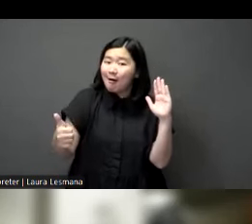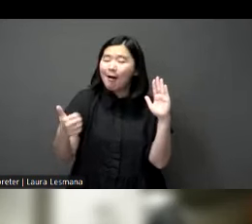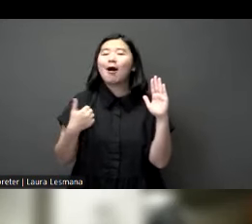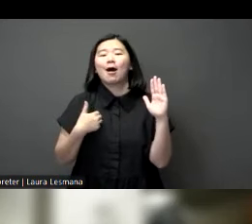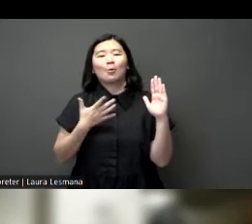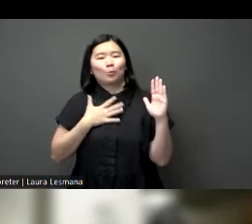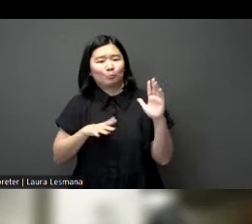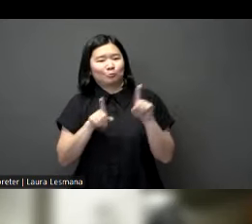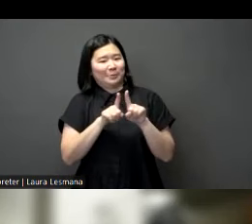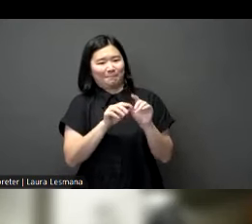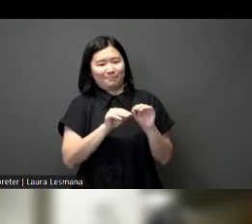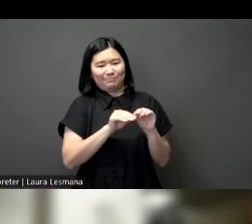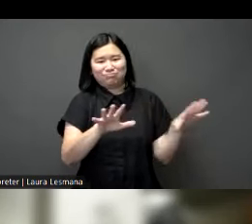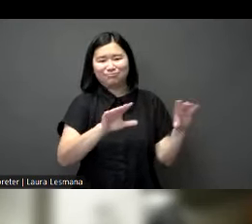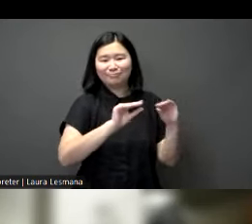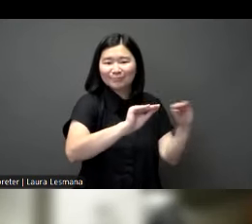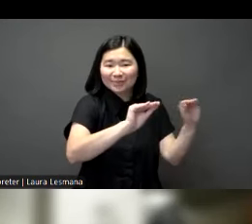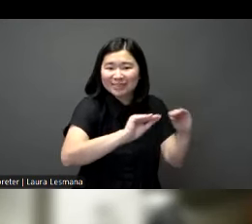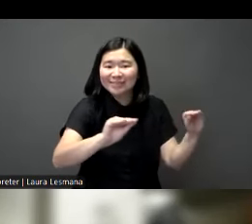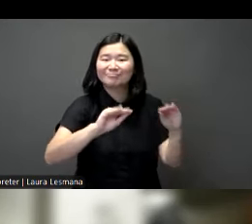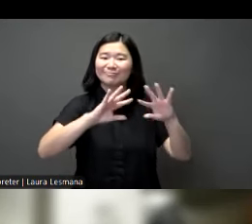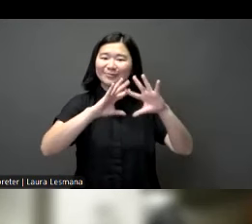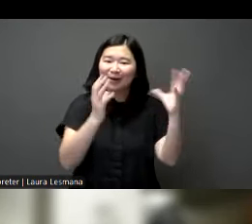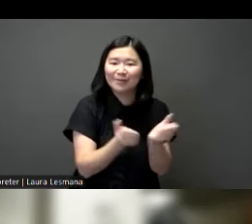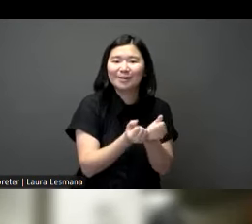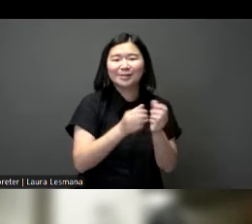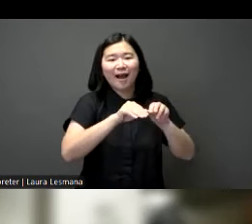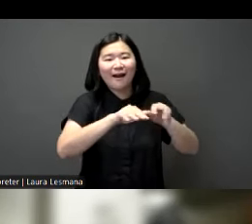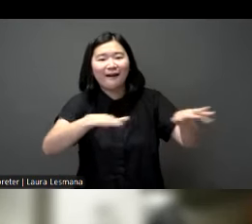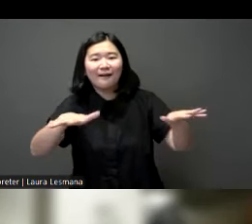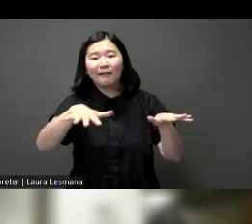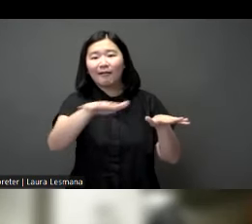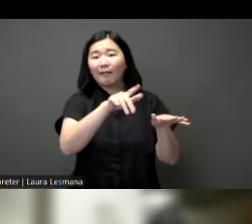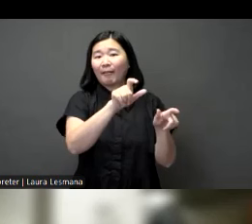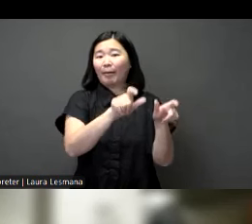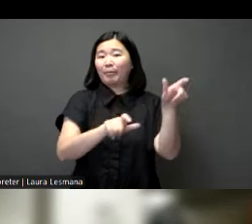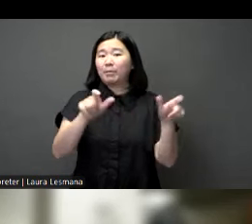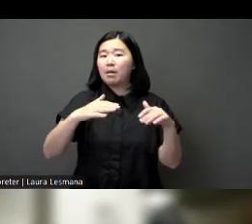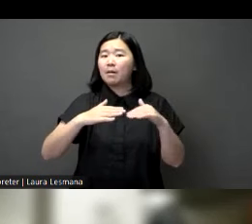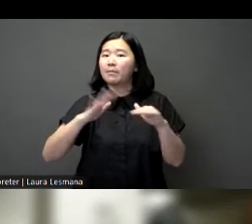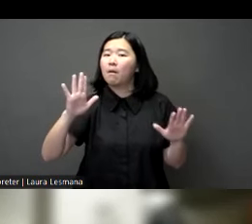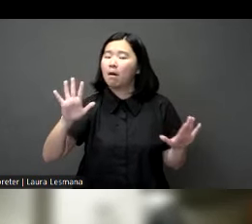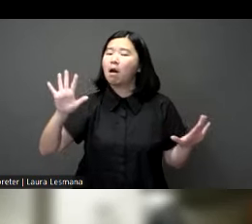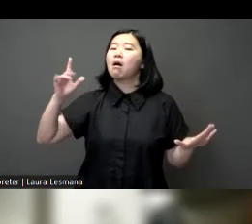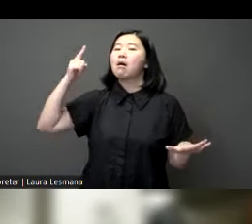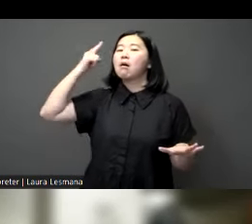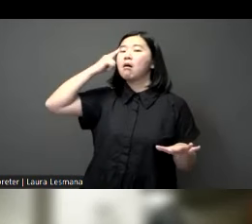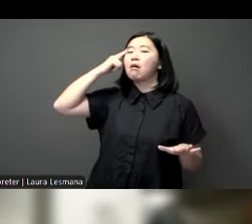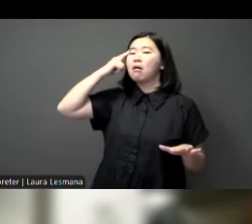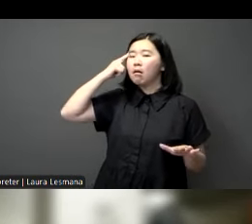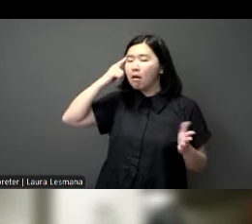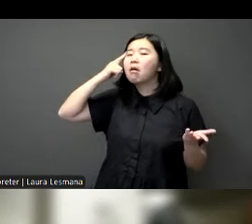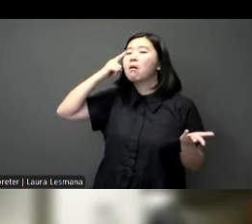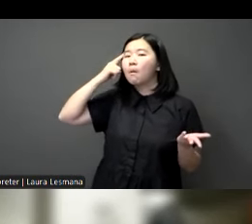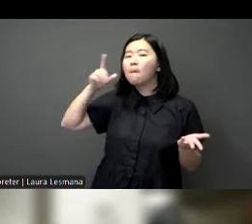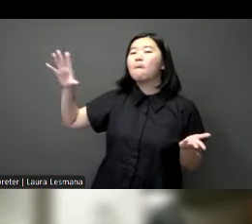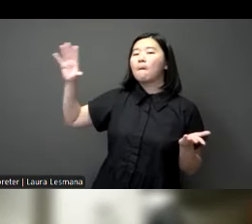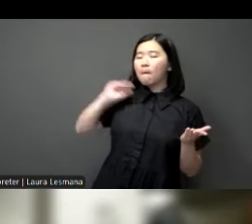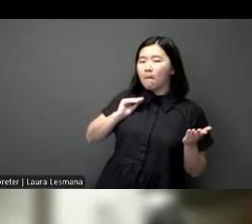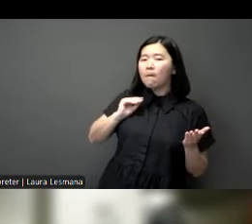to modify their areas of expectations so we can become more sensitive. The